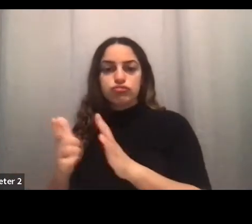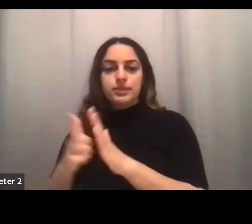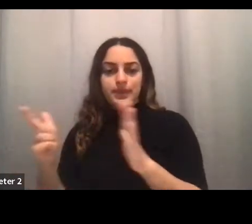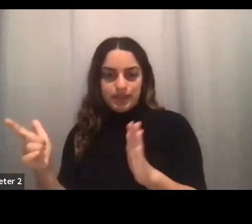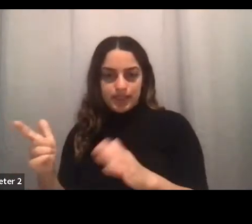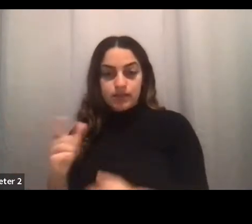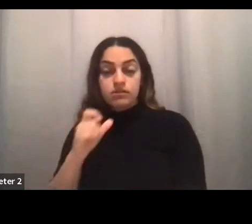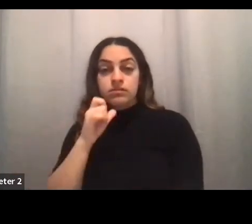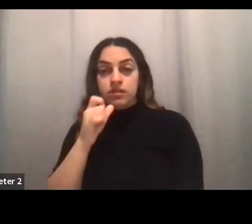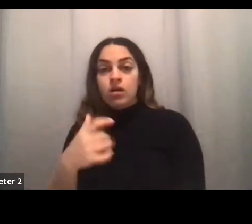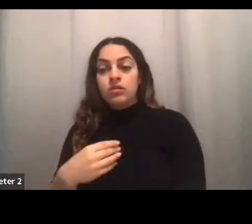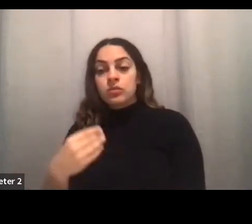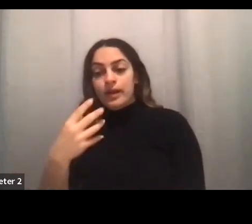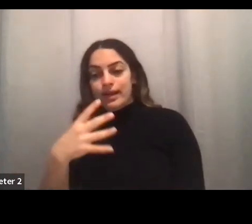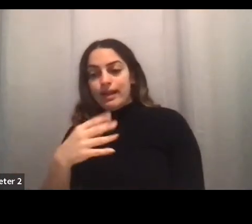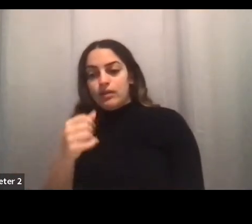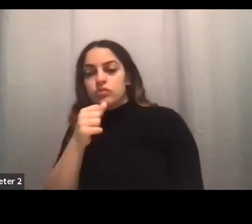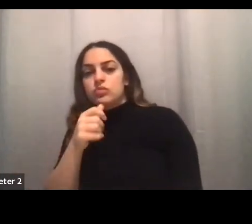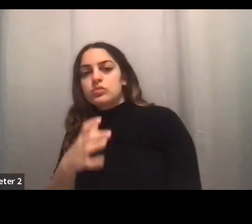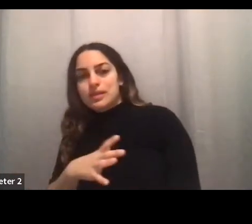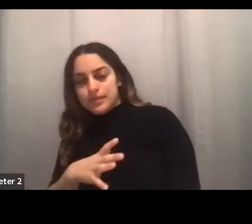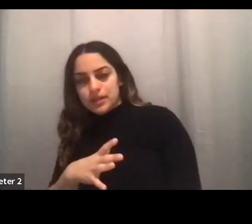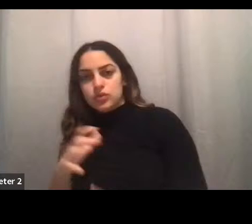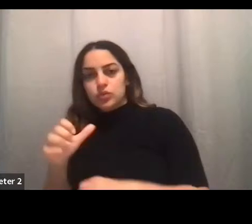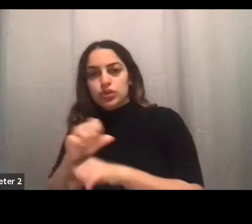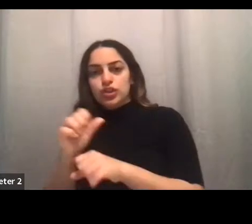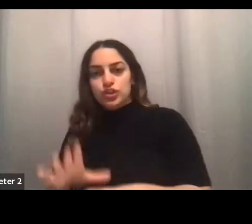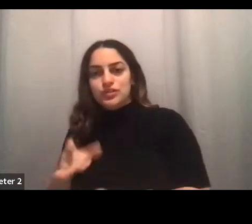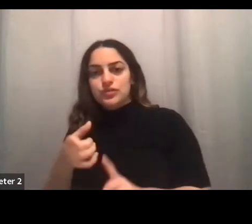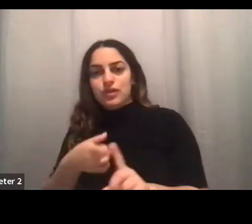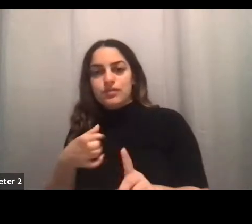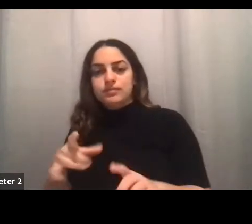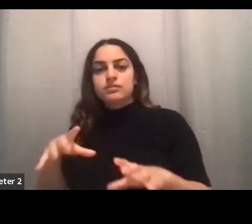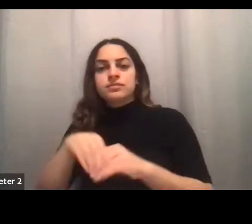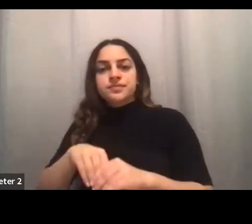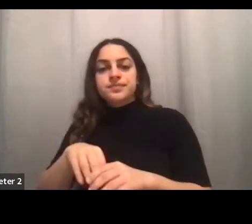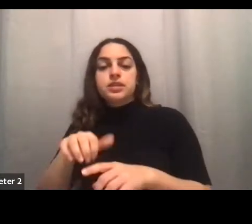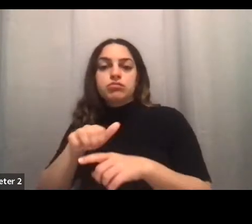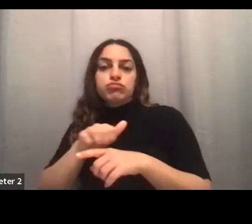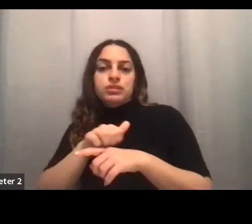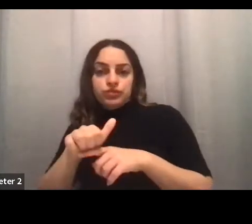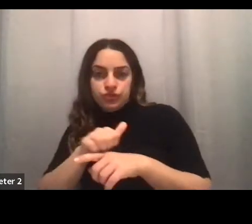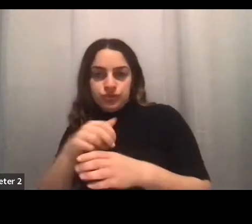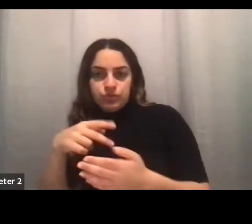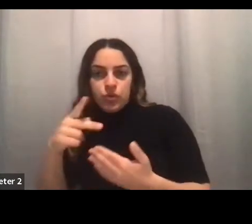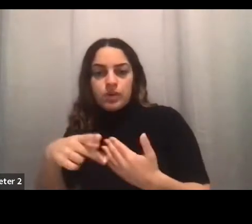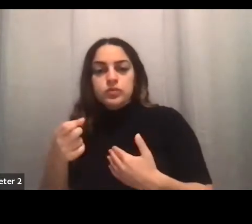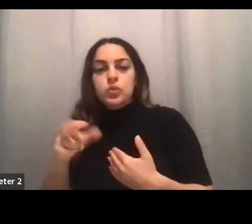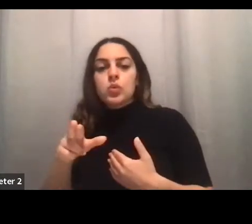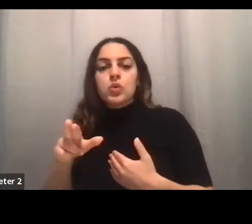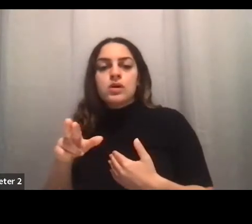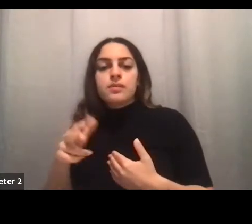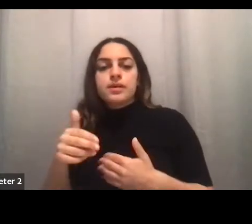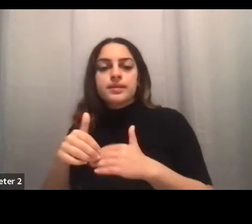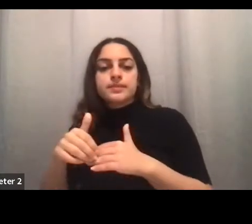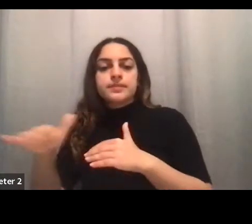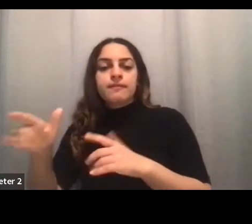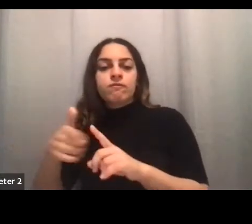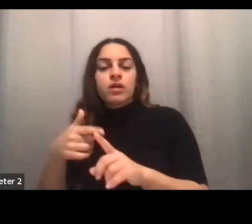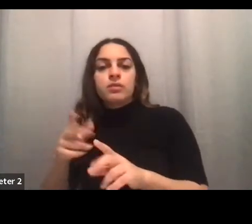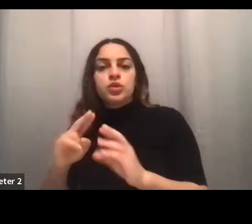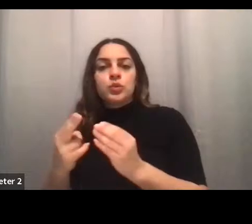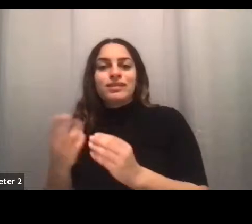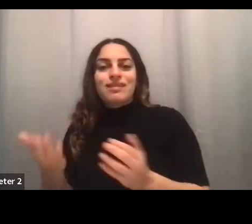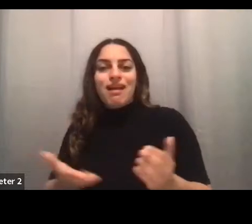white and women workers from participating in apprenticeship programs or being dispatched from union hiring halls well into the